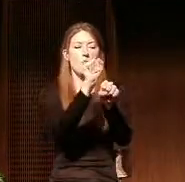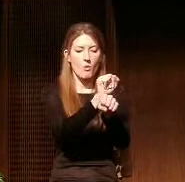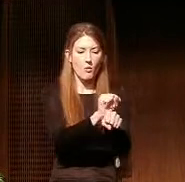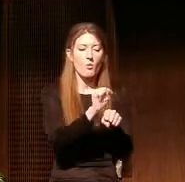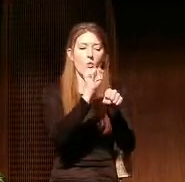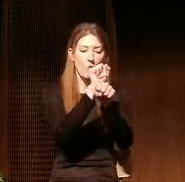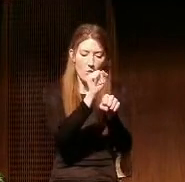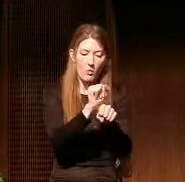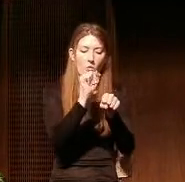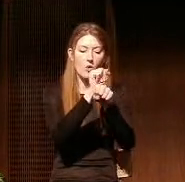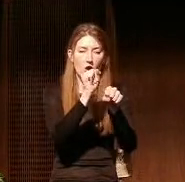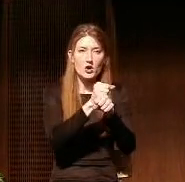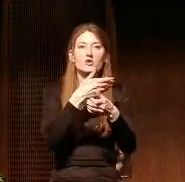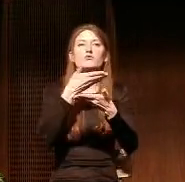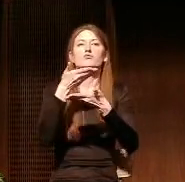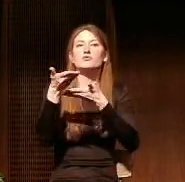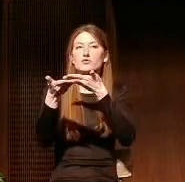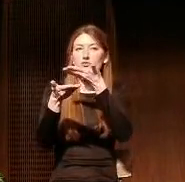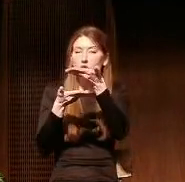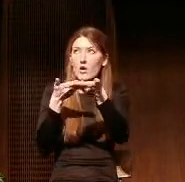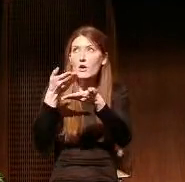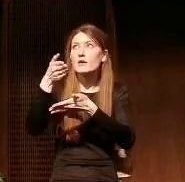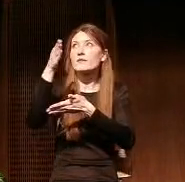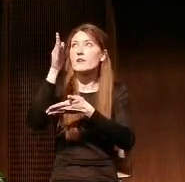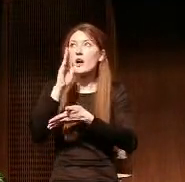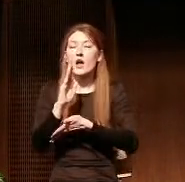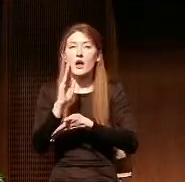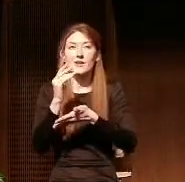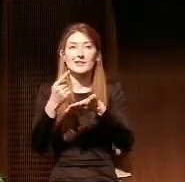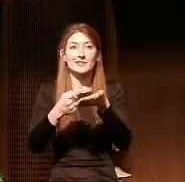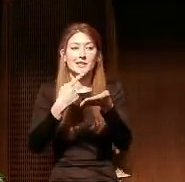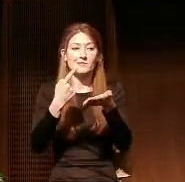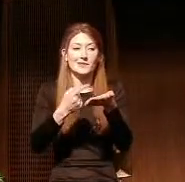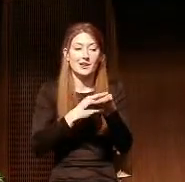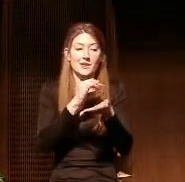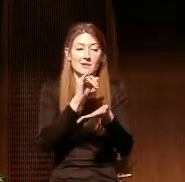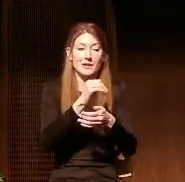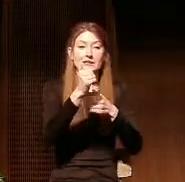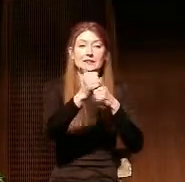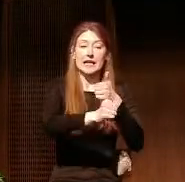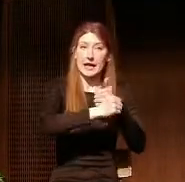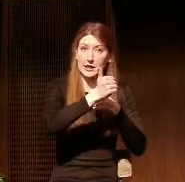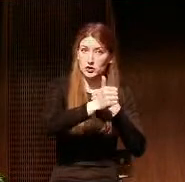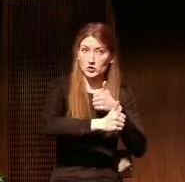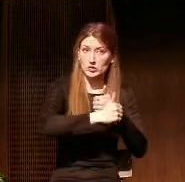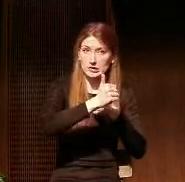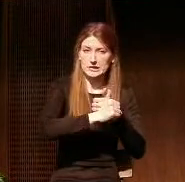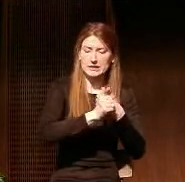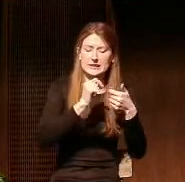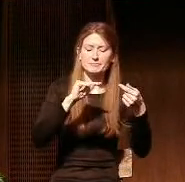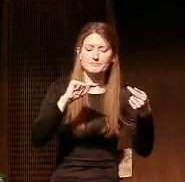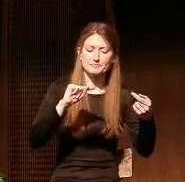to serve God. It was sometimes dangerous and agonizing.